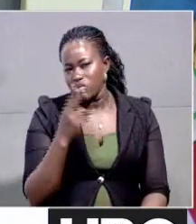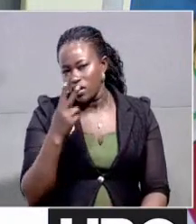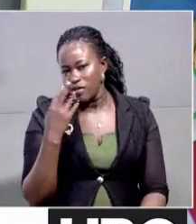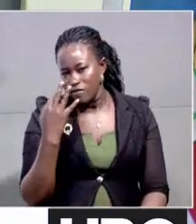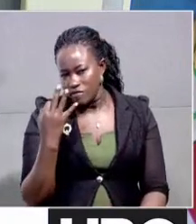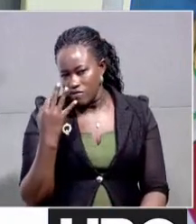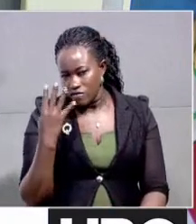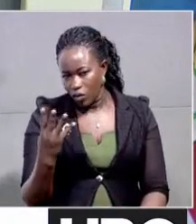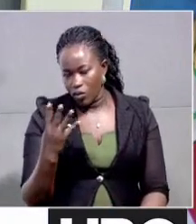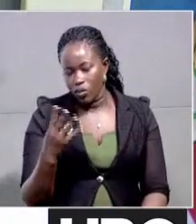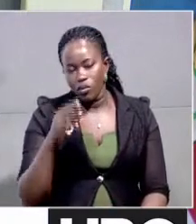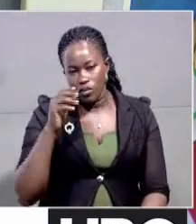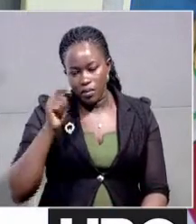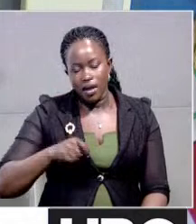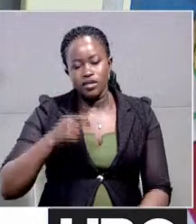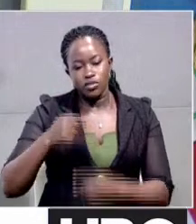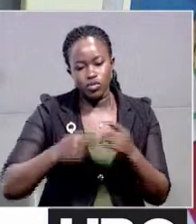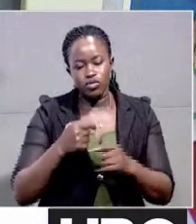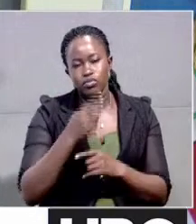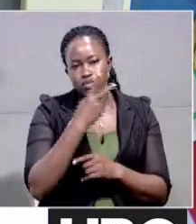23-24, we have to move on to